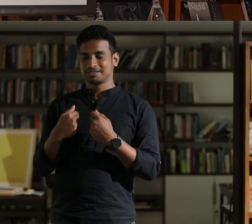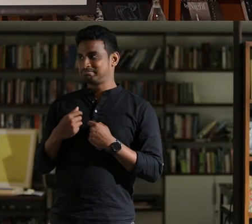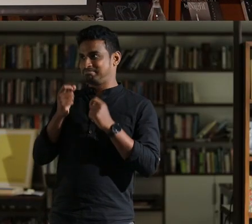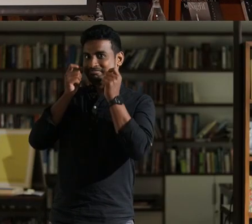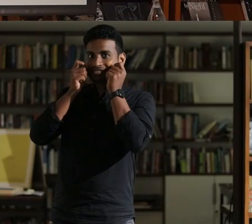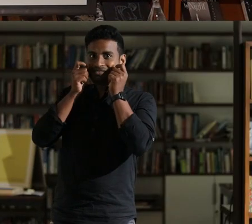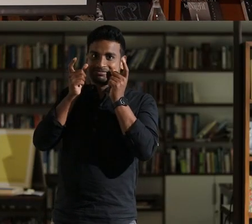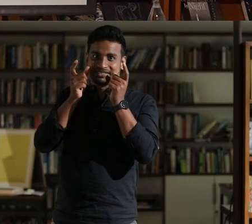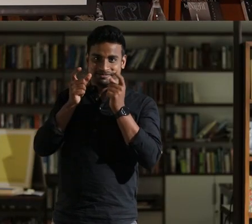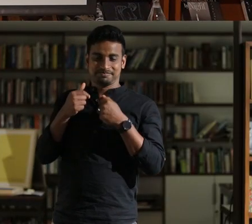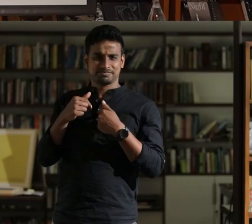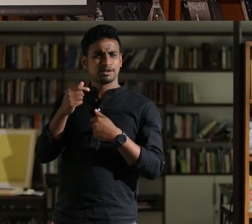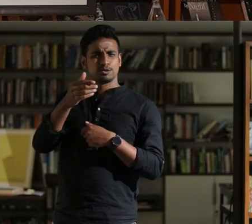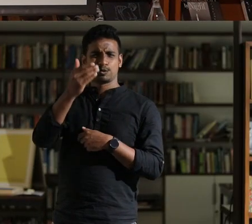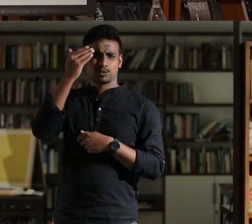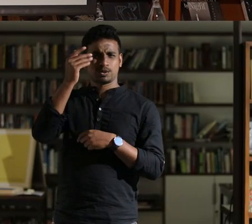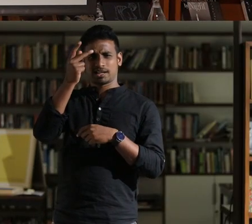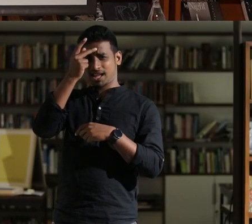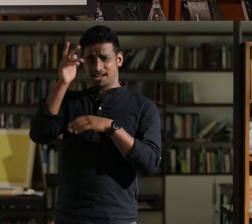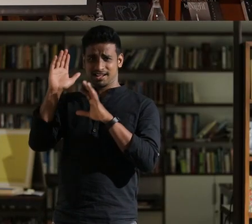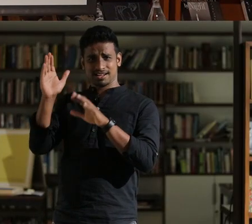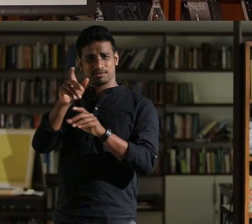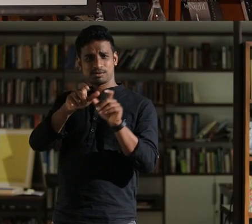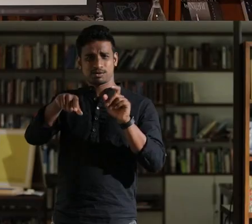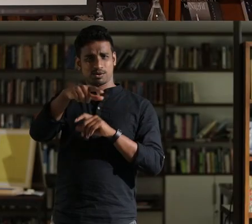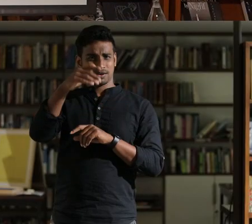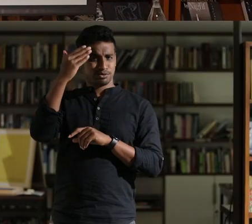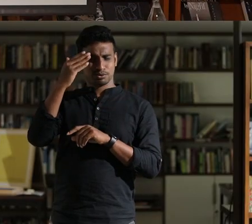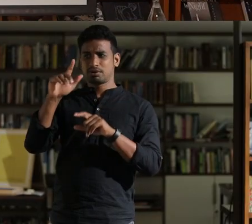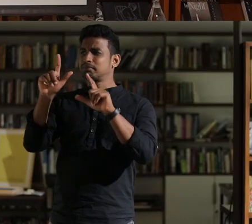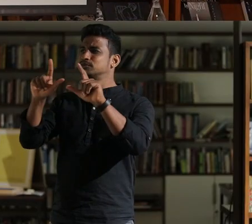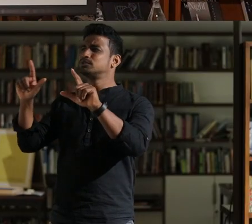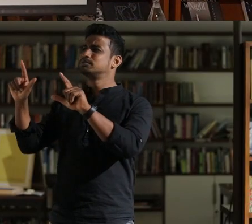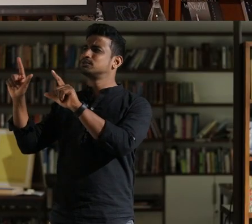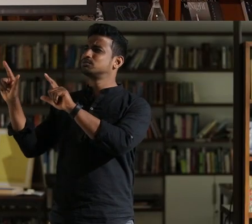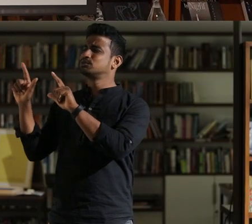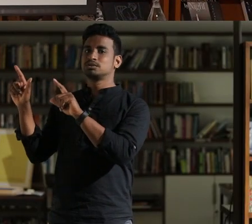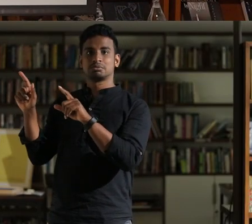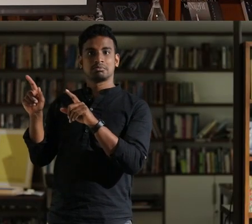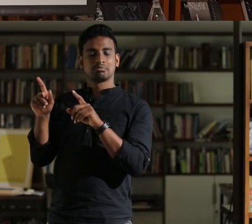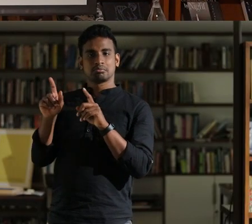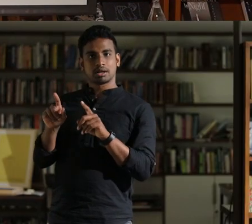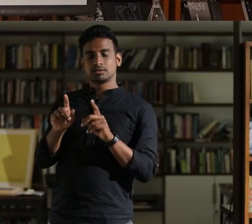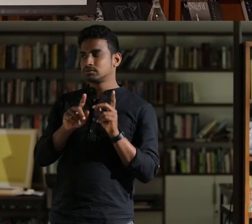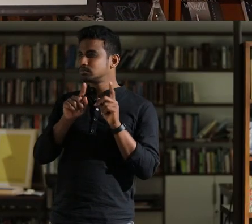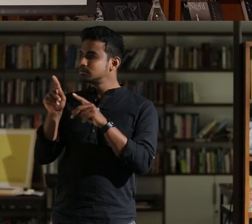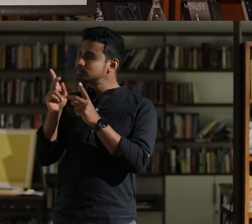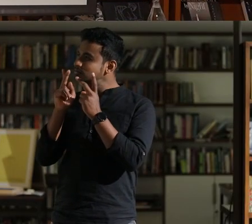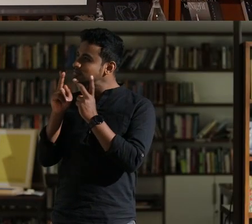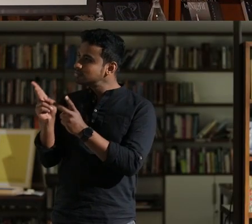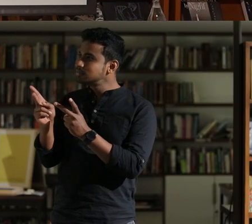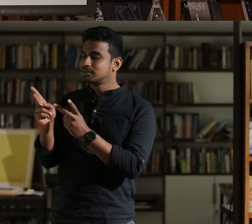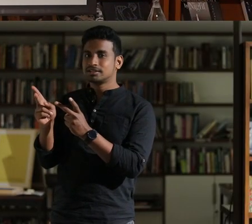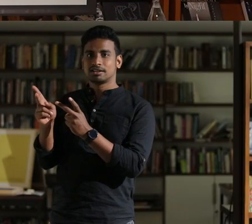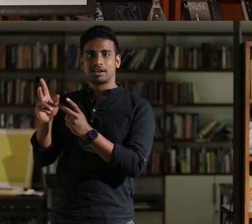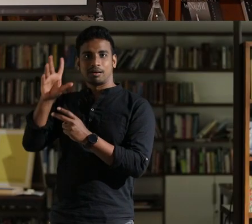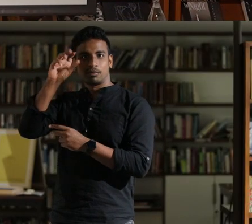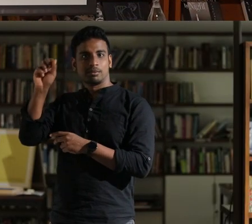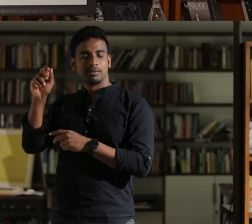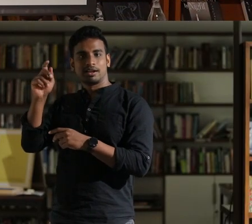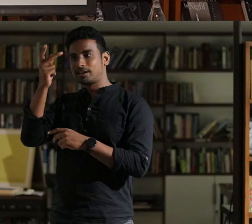surprise. I know people think about Kerala, but to discover one particular museum they're looking at was quite